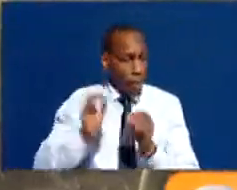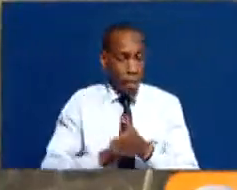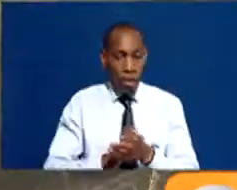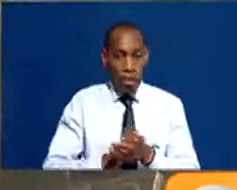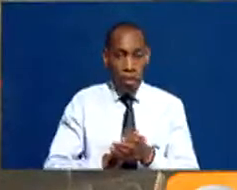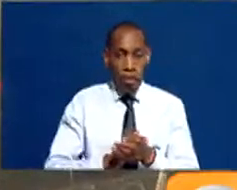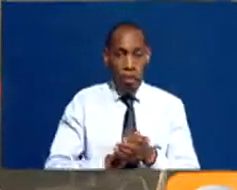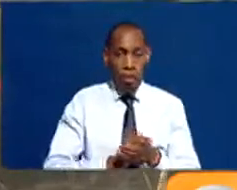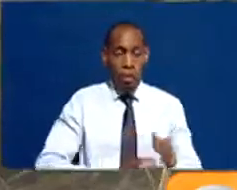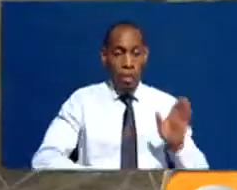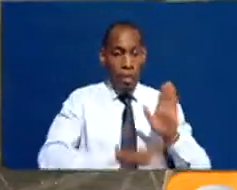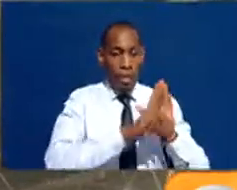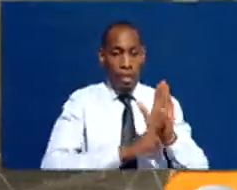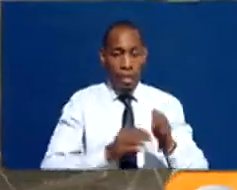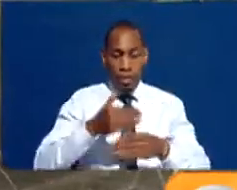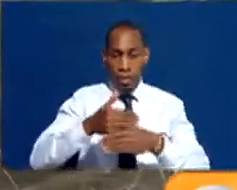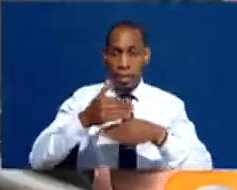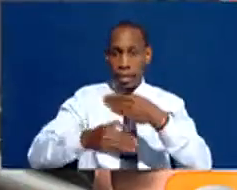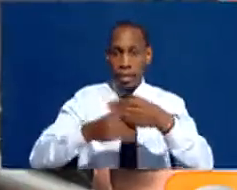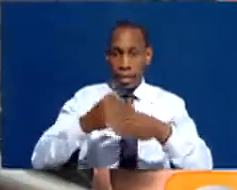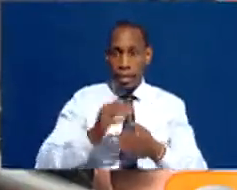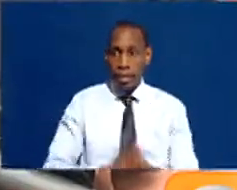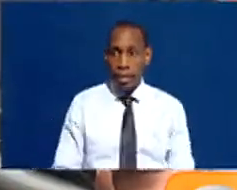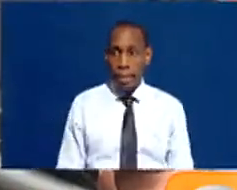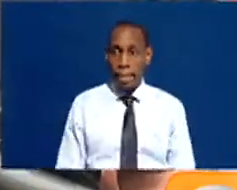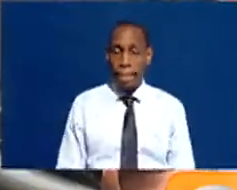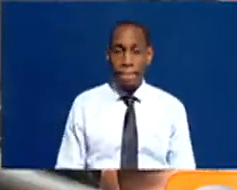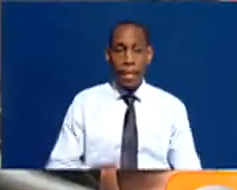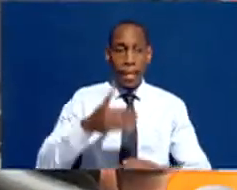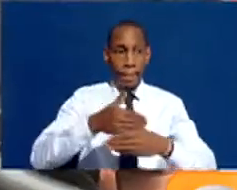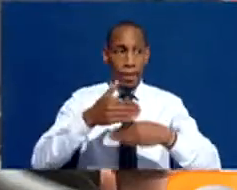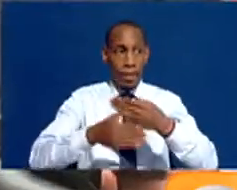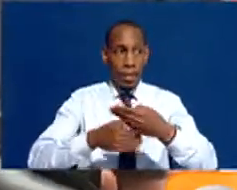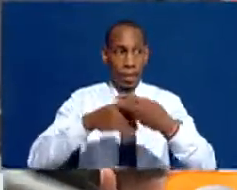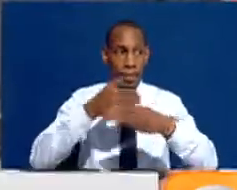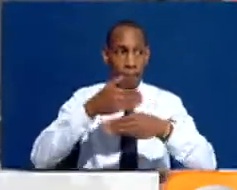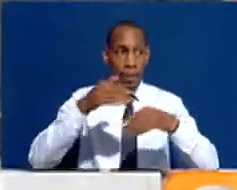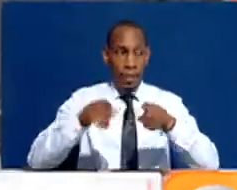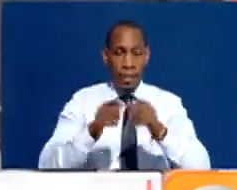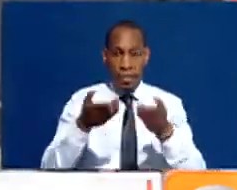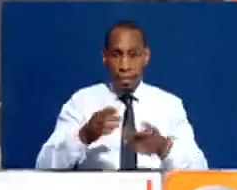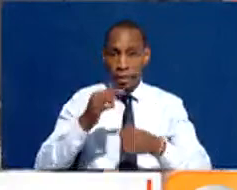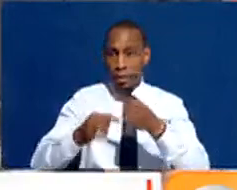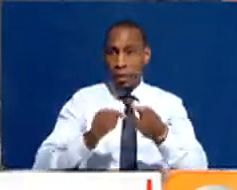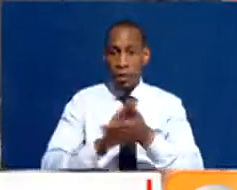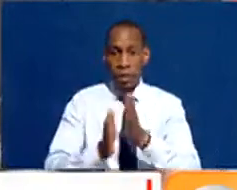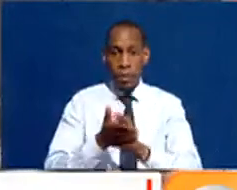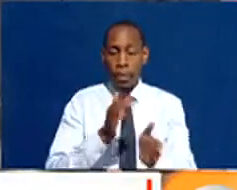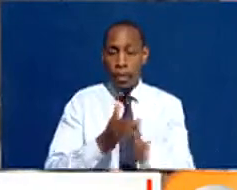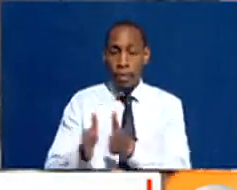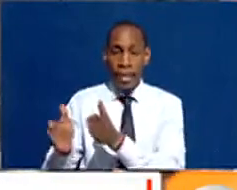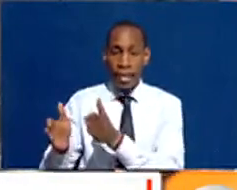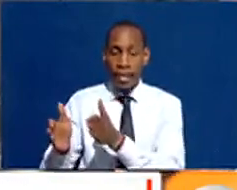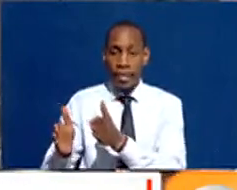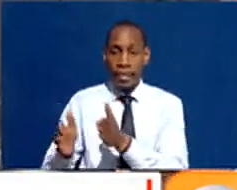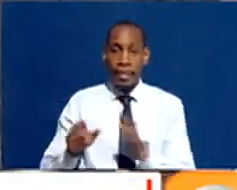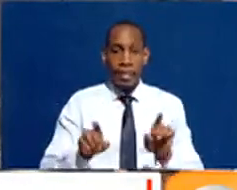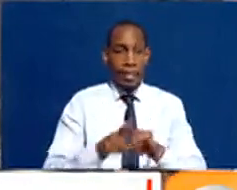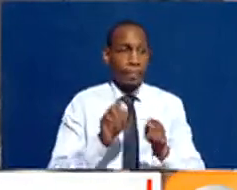of structures that they will face the law. Nyumba kama hizi ambazo zinaendelea bila mpango na